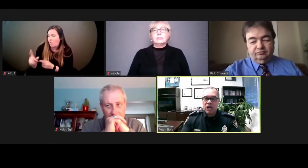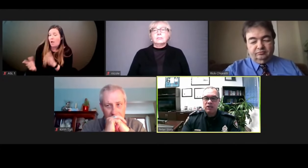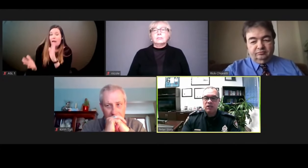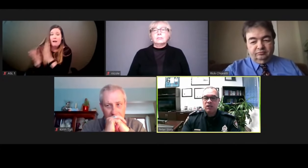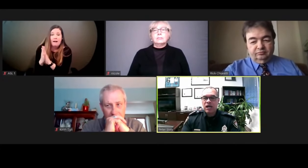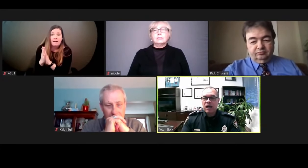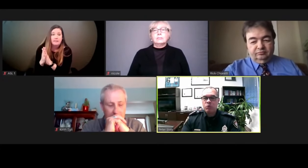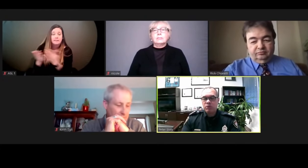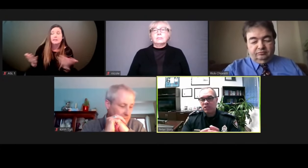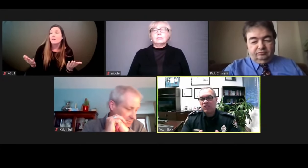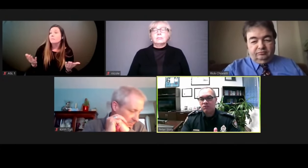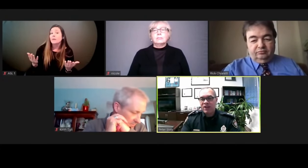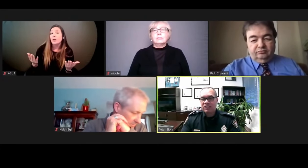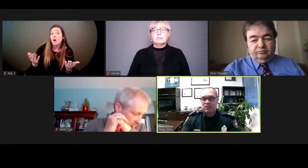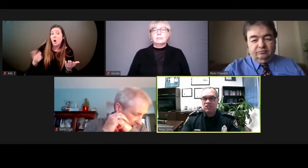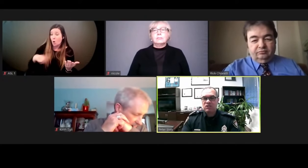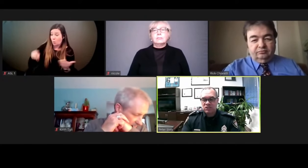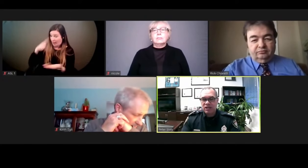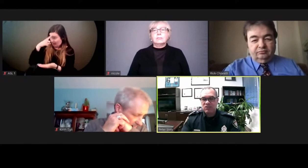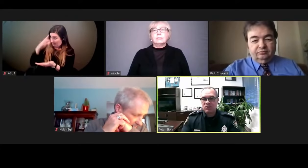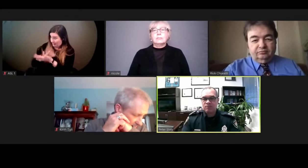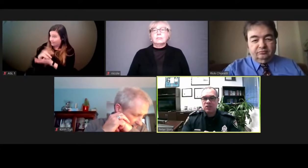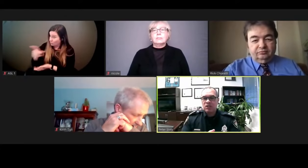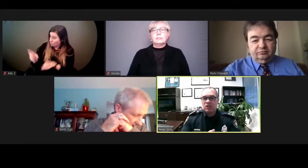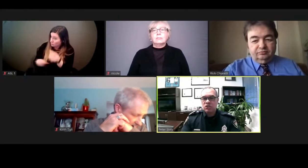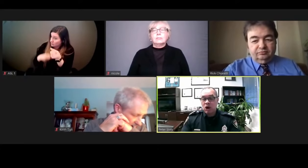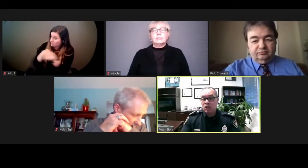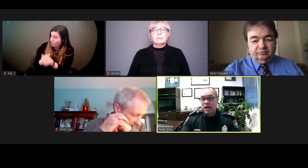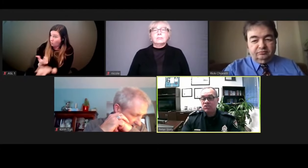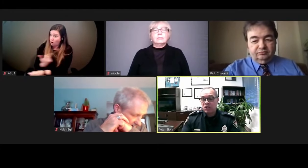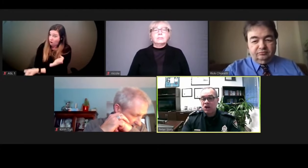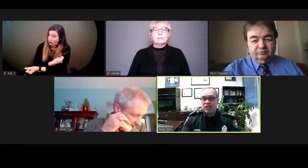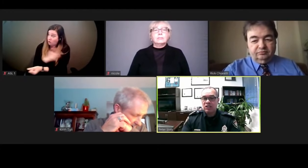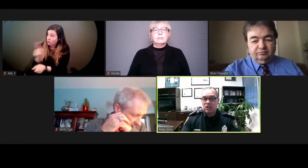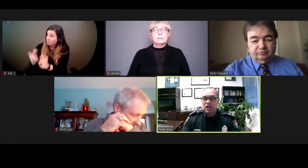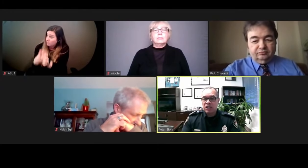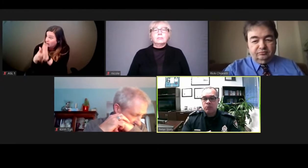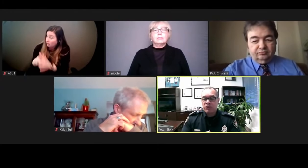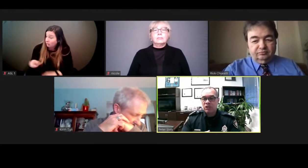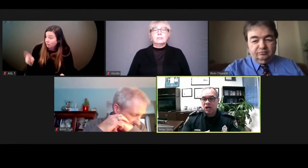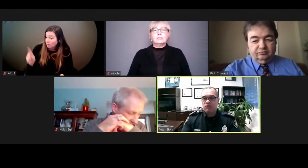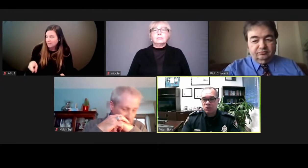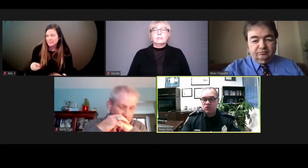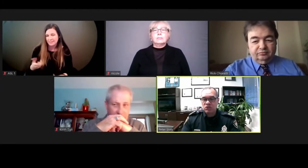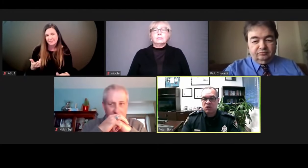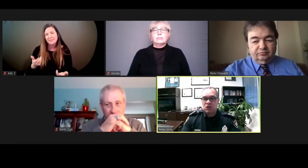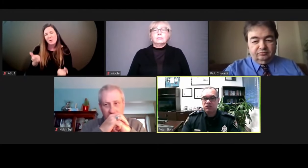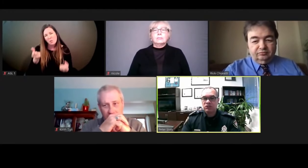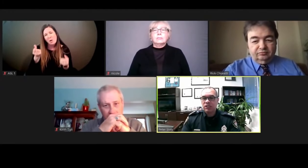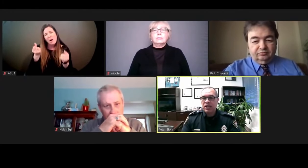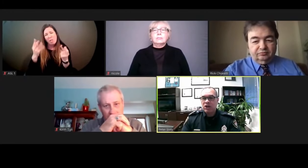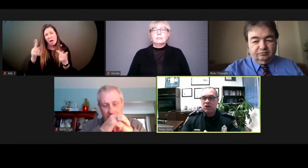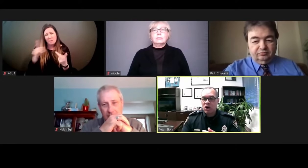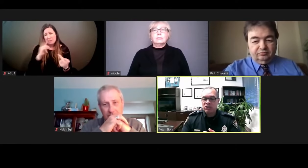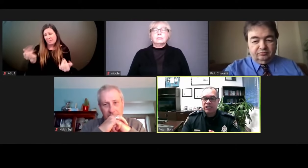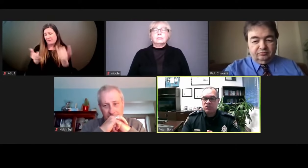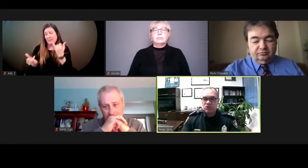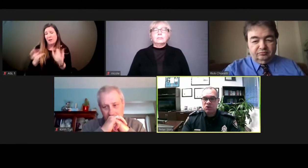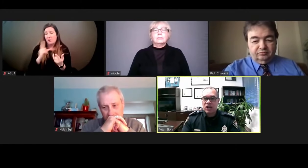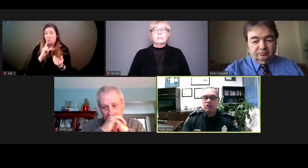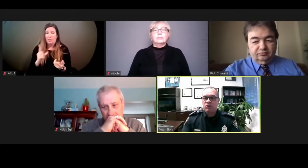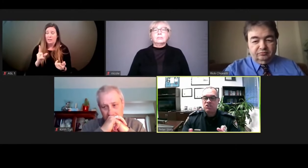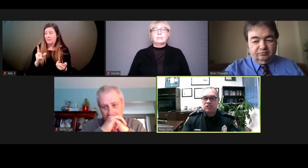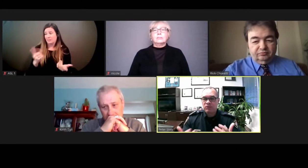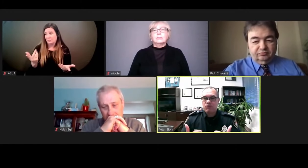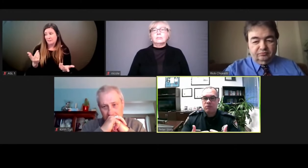or not we believe in vaccination status. So our lines are getting clogged up with a lot of nuisance calls, and our call takers are